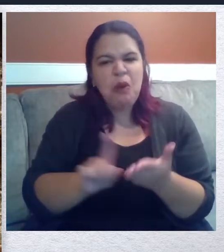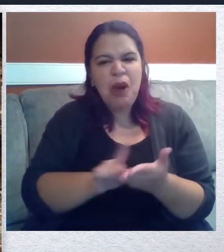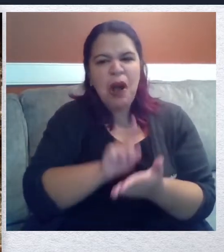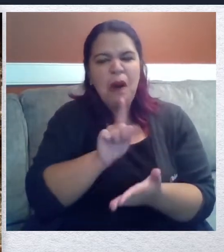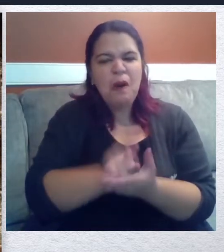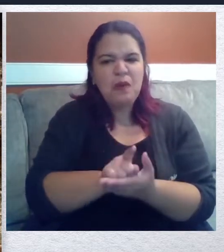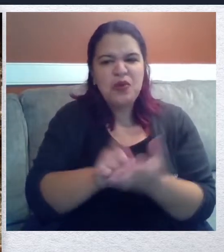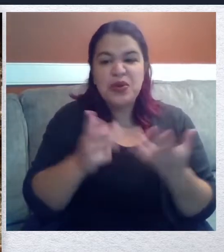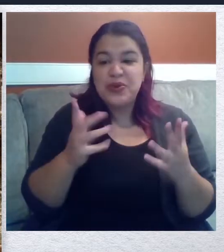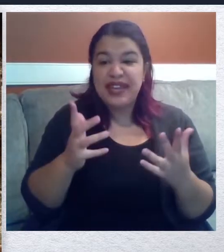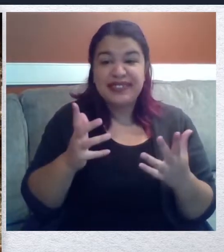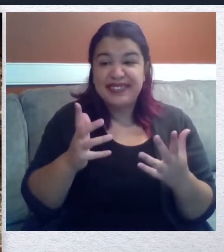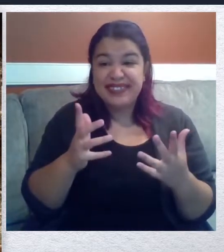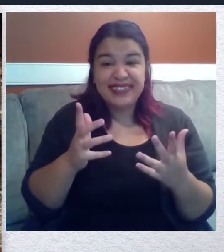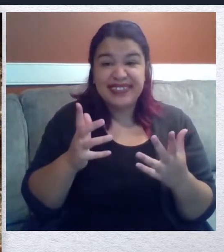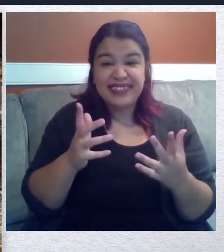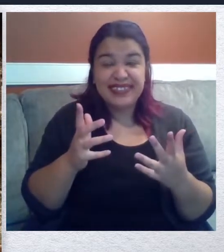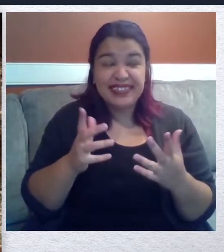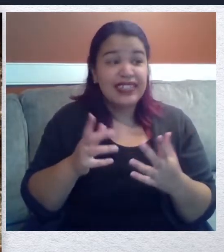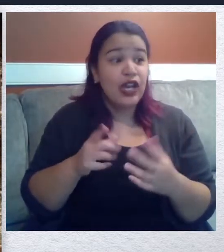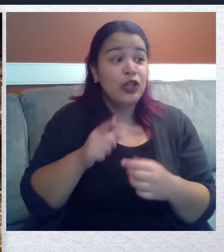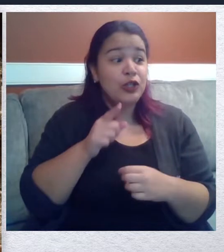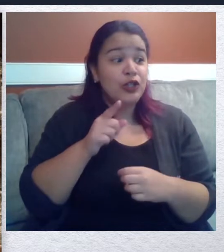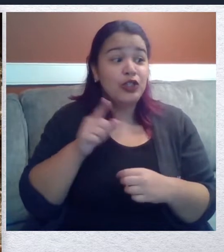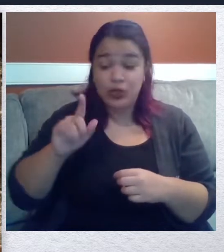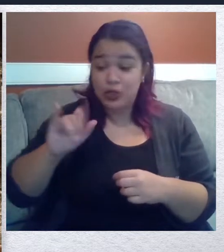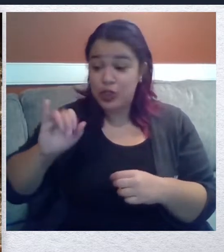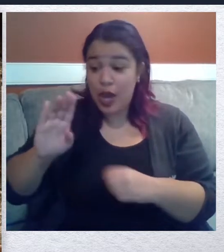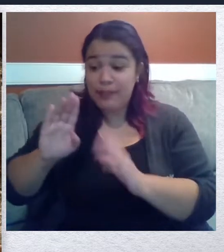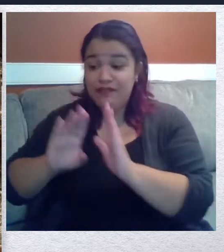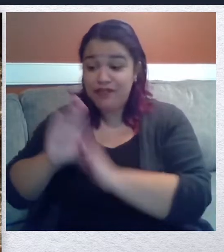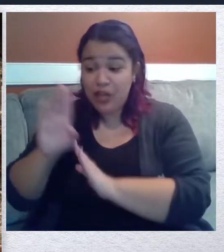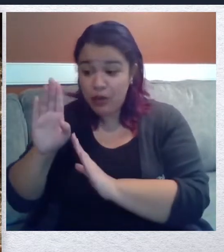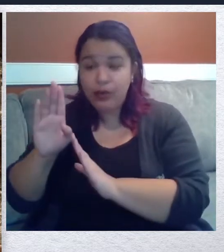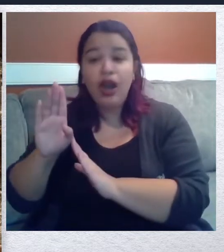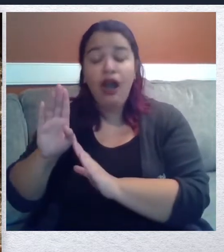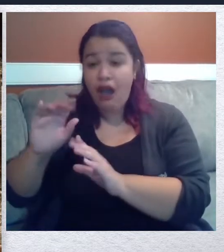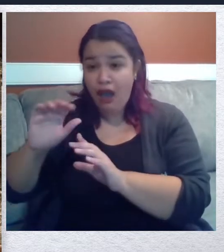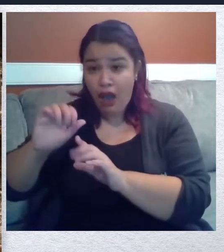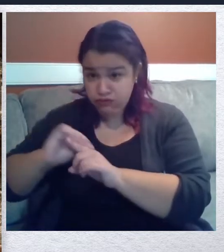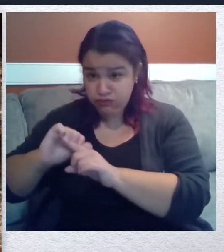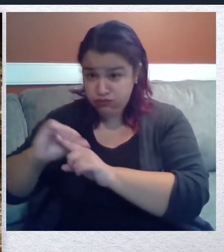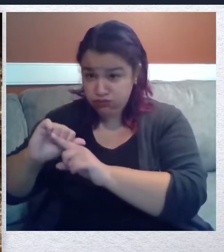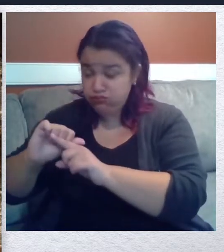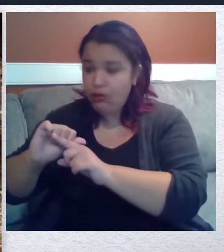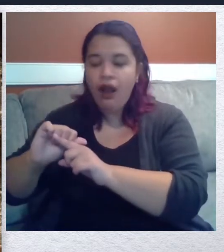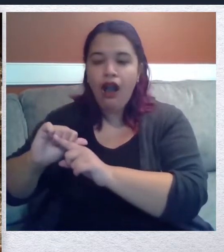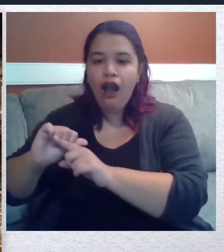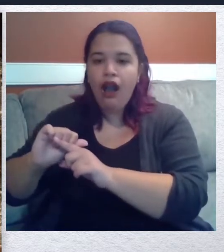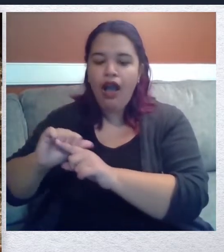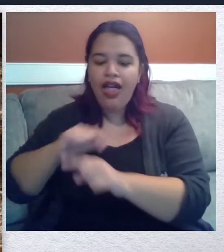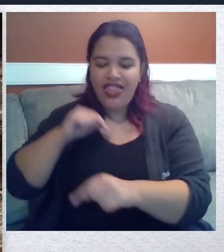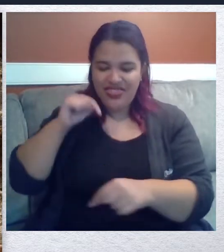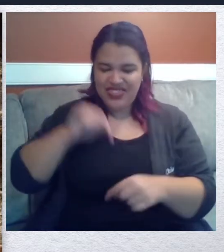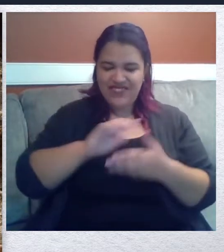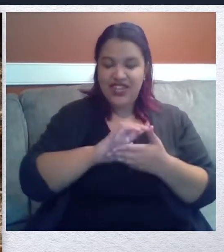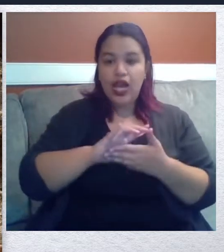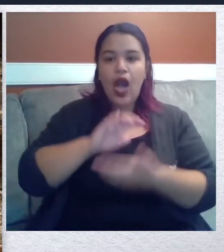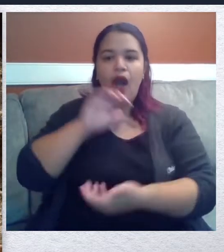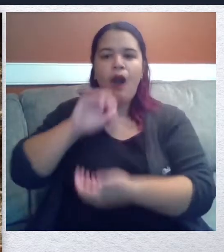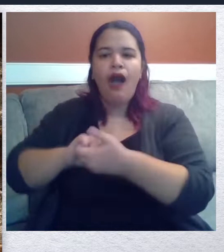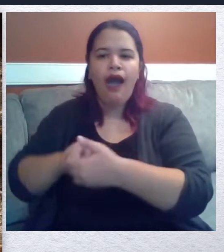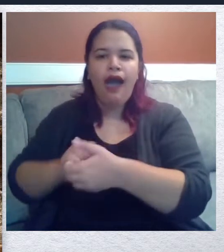already working on, not replace it. So let's go ahead and dive in. Opportunities